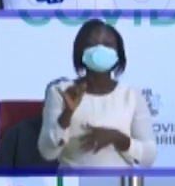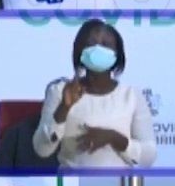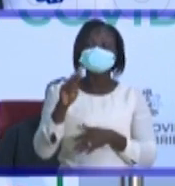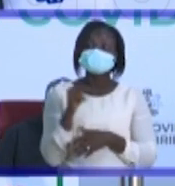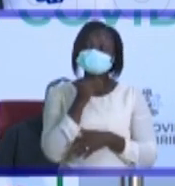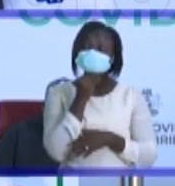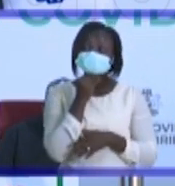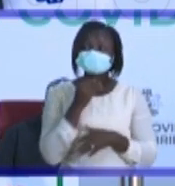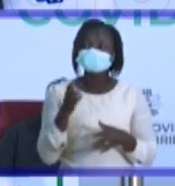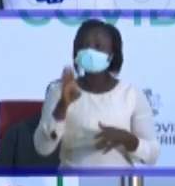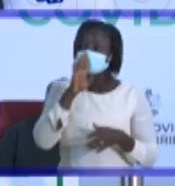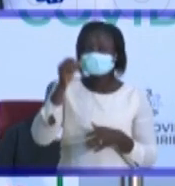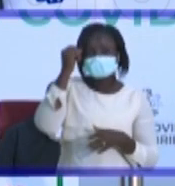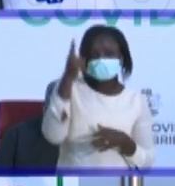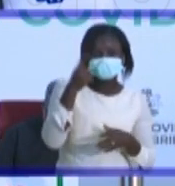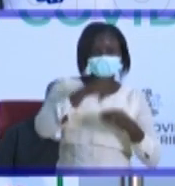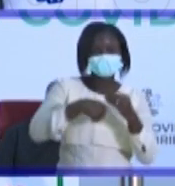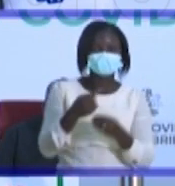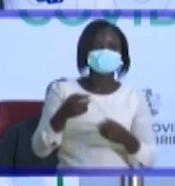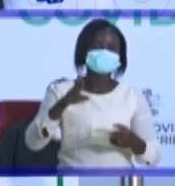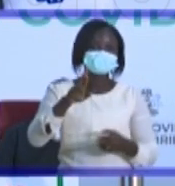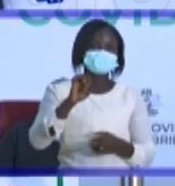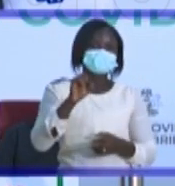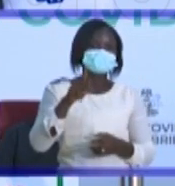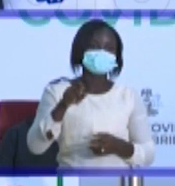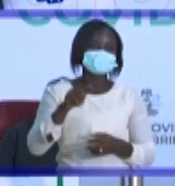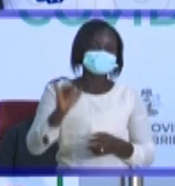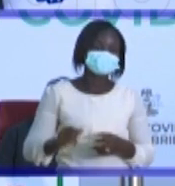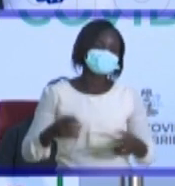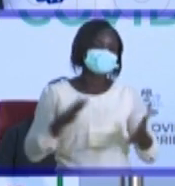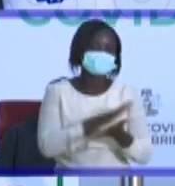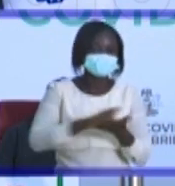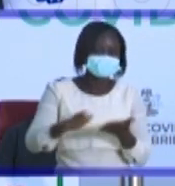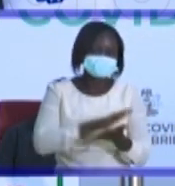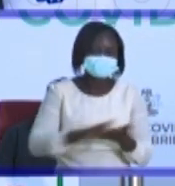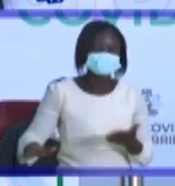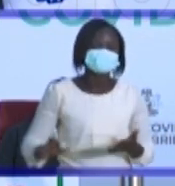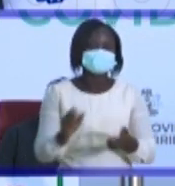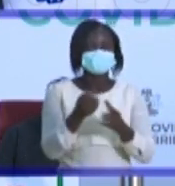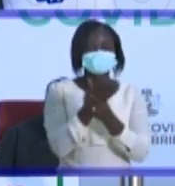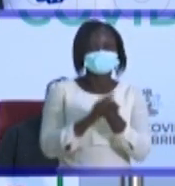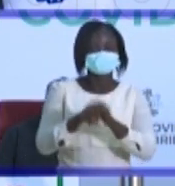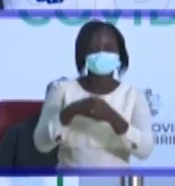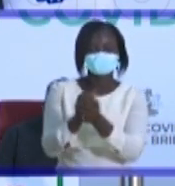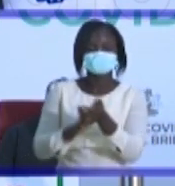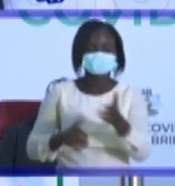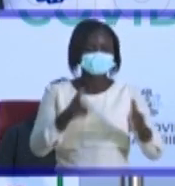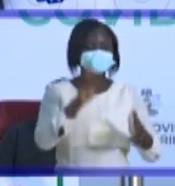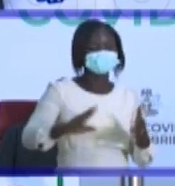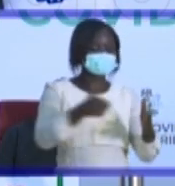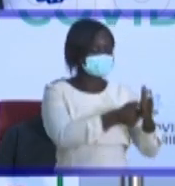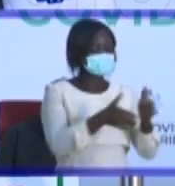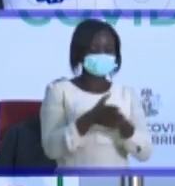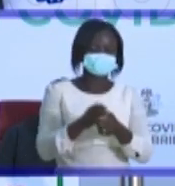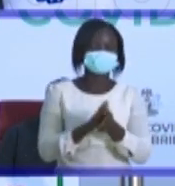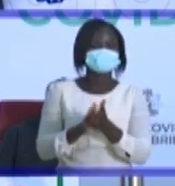Be sensitive about respiratory hygiene. Wash hands regularly. Use sanitizers.